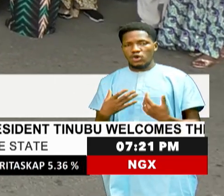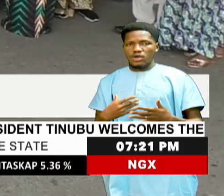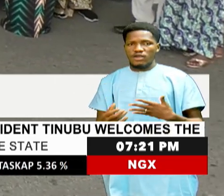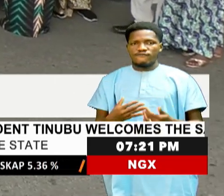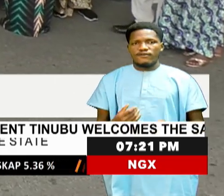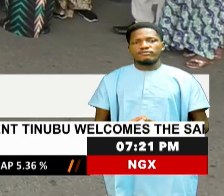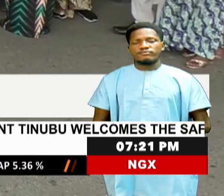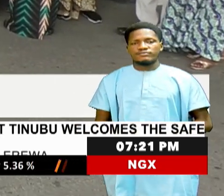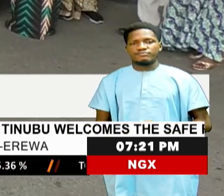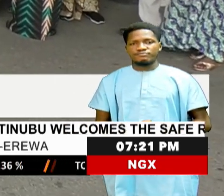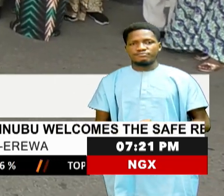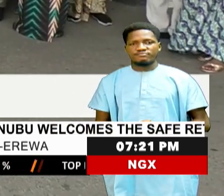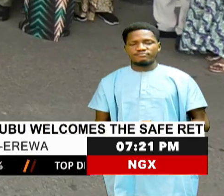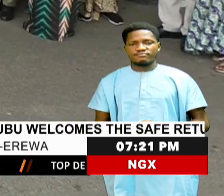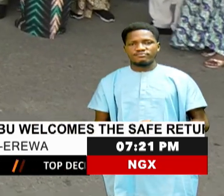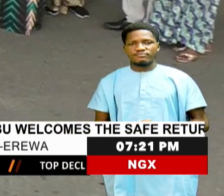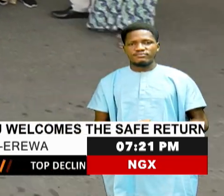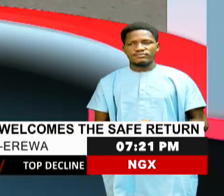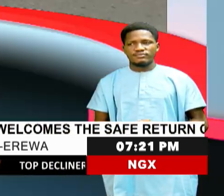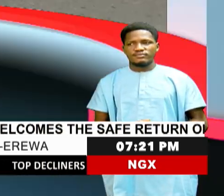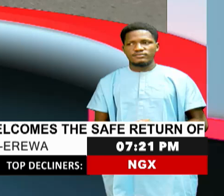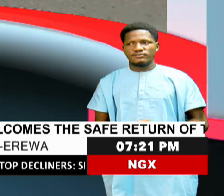are trained.